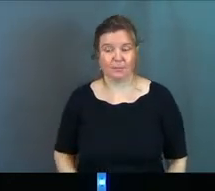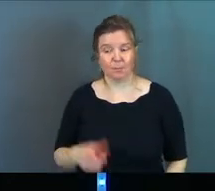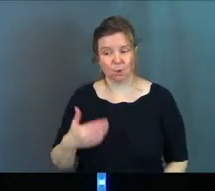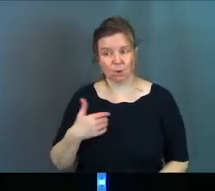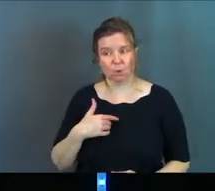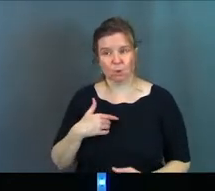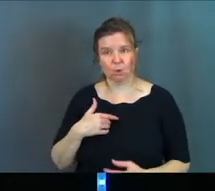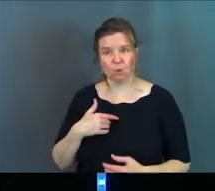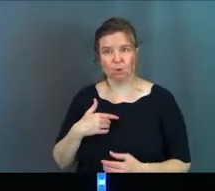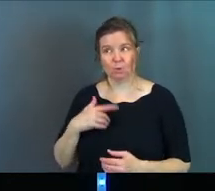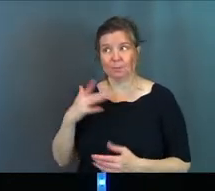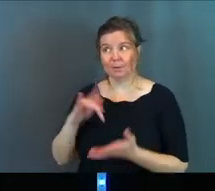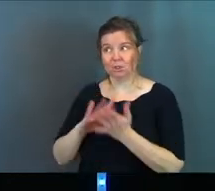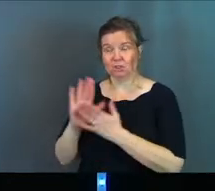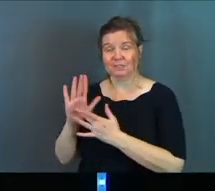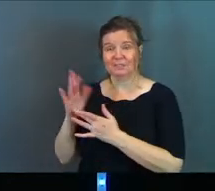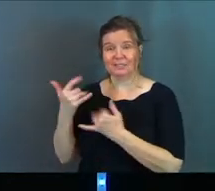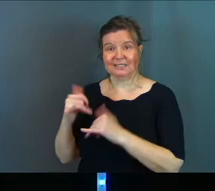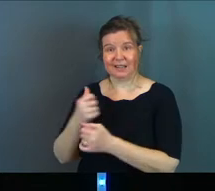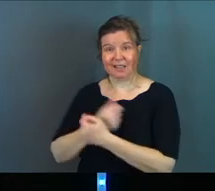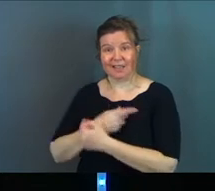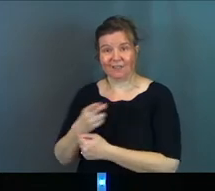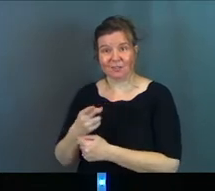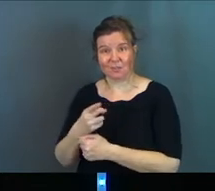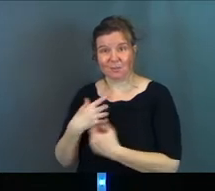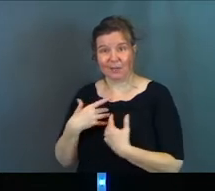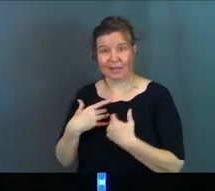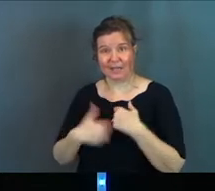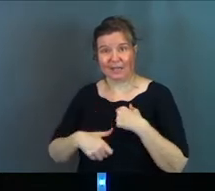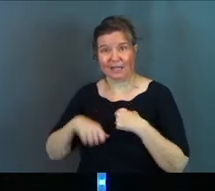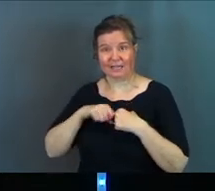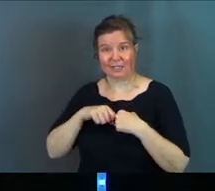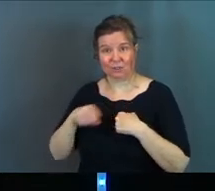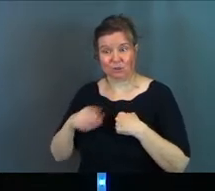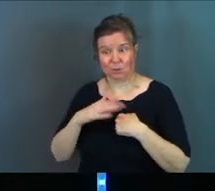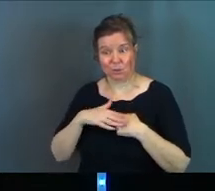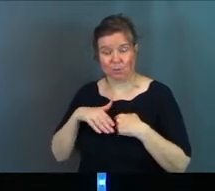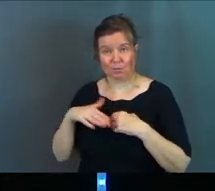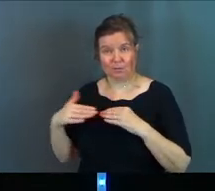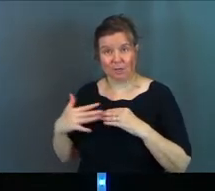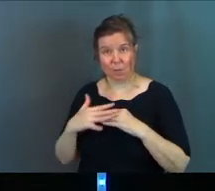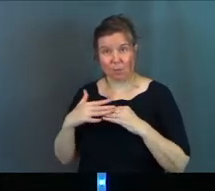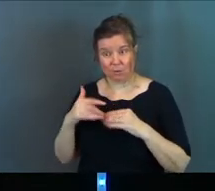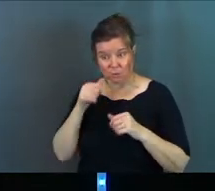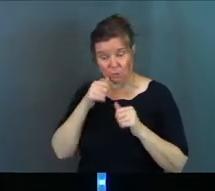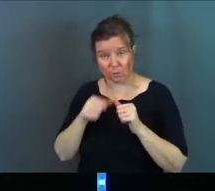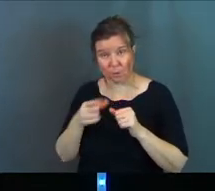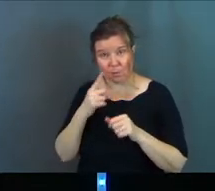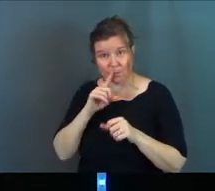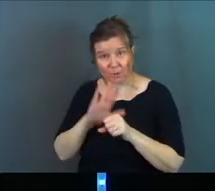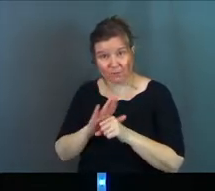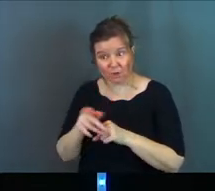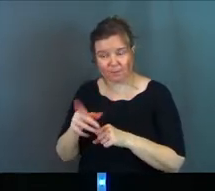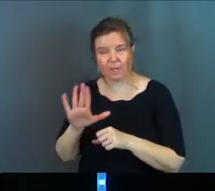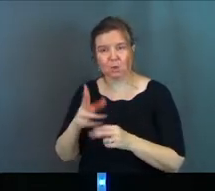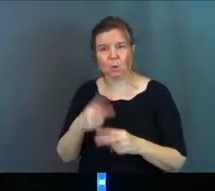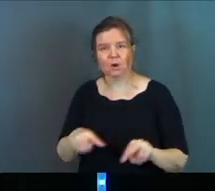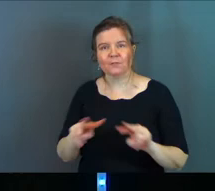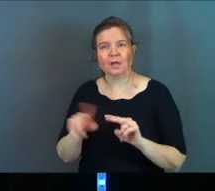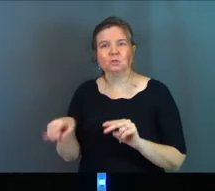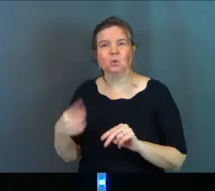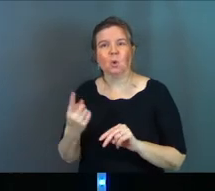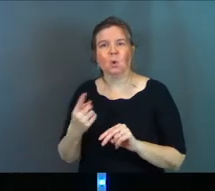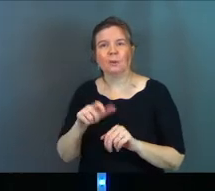But you got restored by Jesus. And when he restored you on the seashore, do you know what he affirmed? That your value